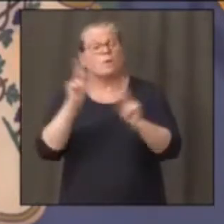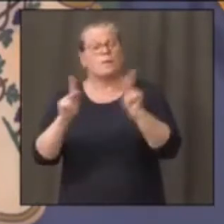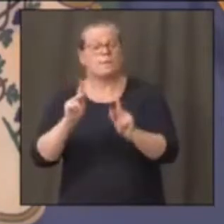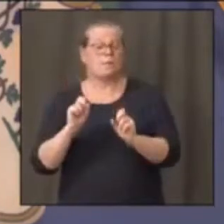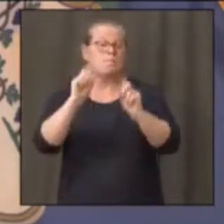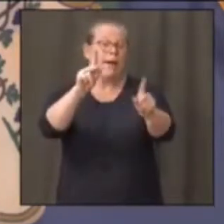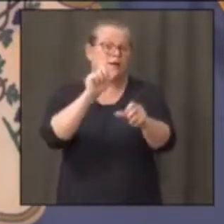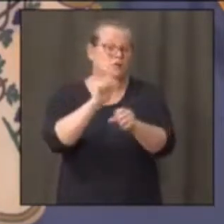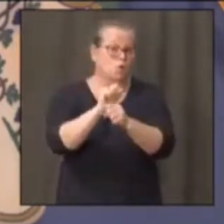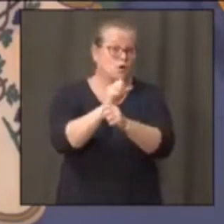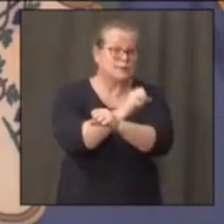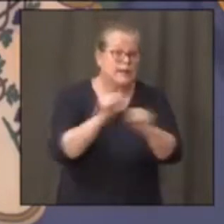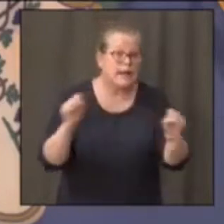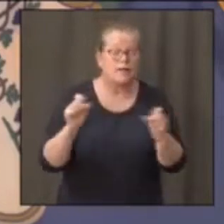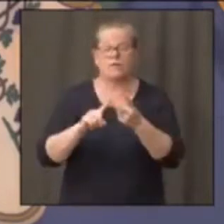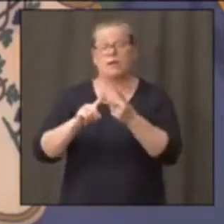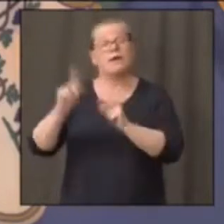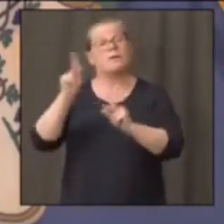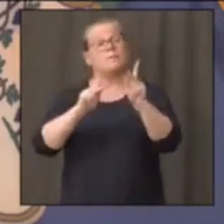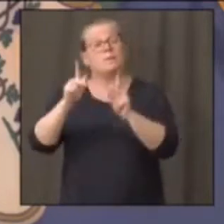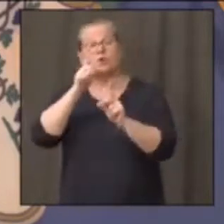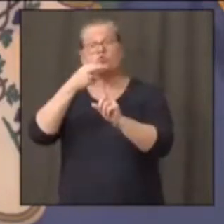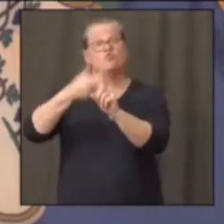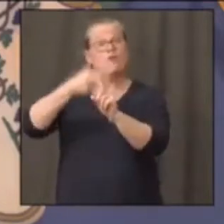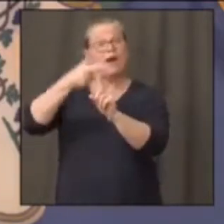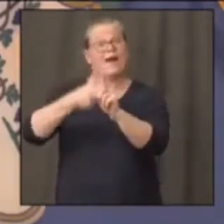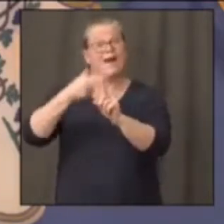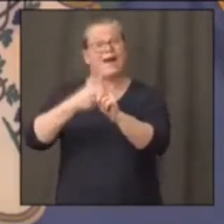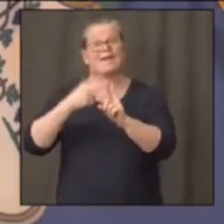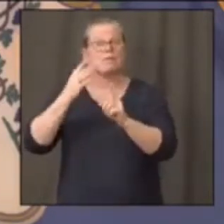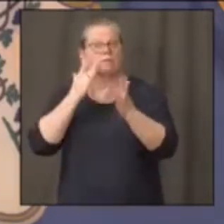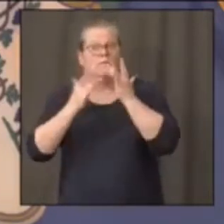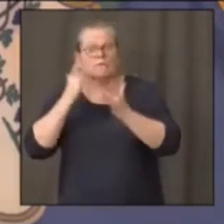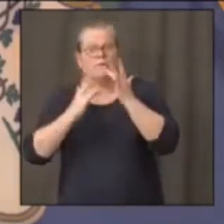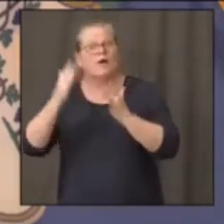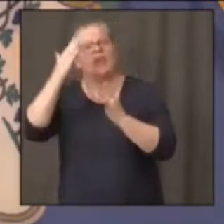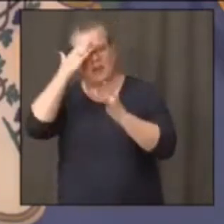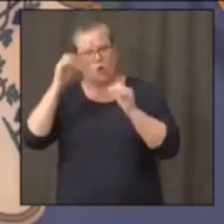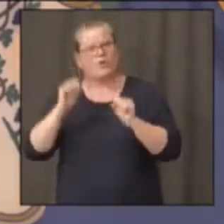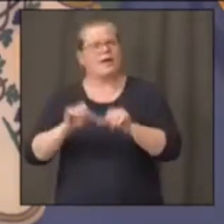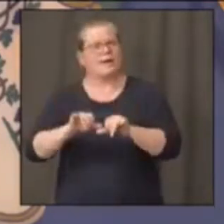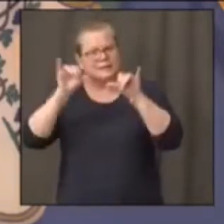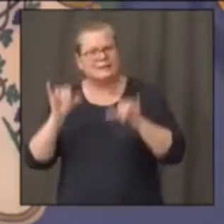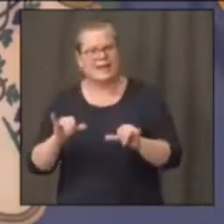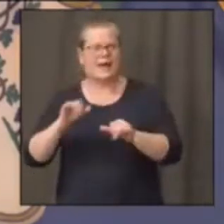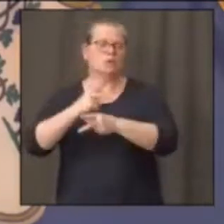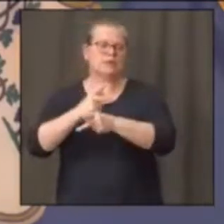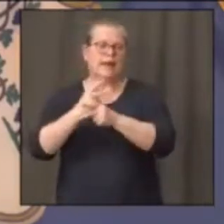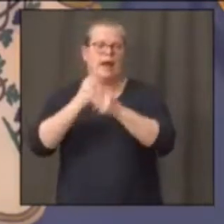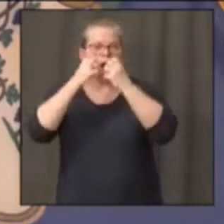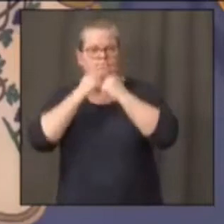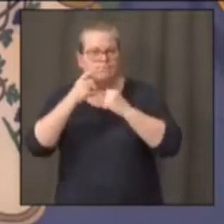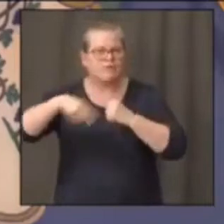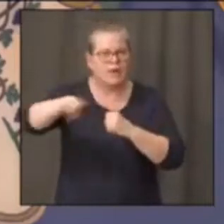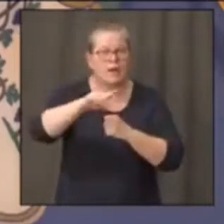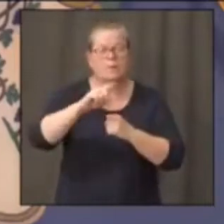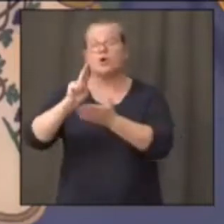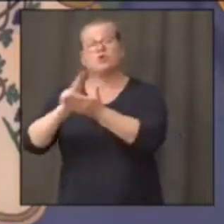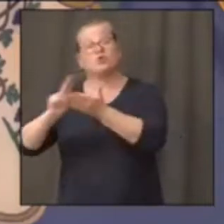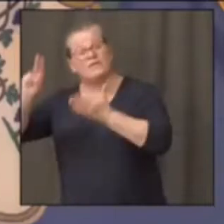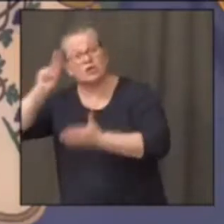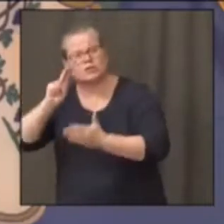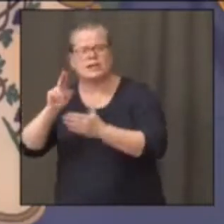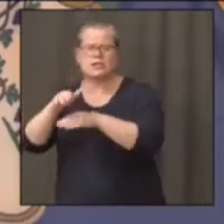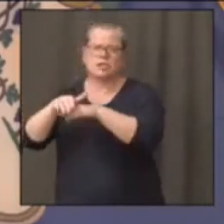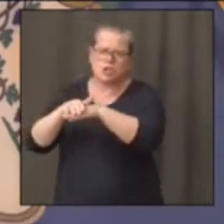care of them accordingly. Universities know that we can, rebuild slowly what we've got going on there. Hospitals are